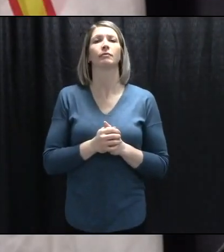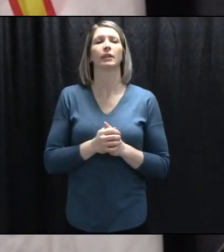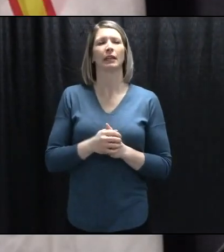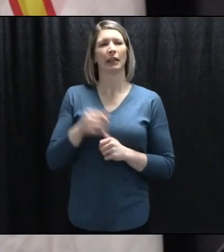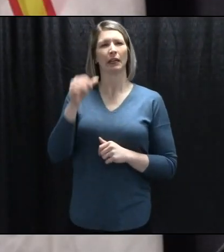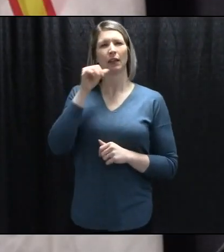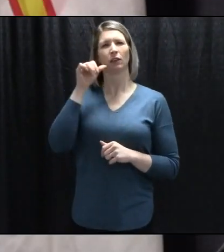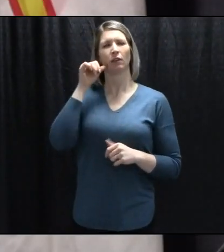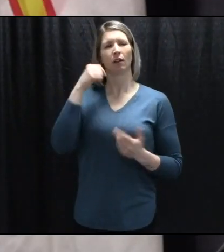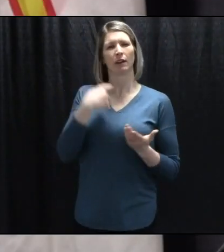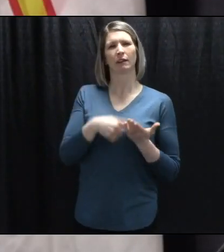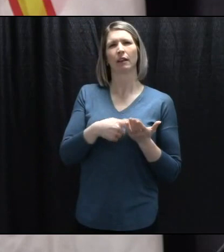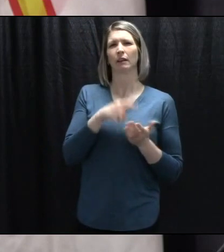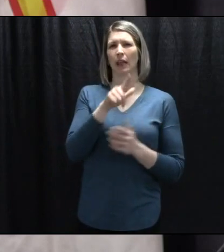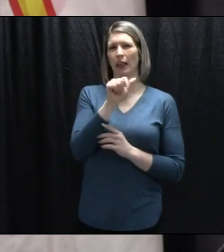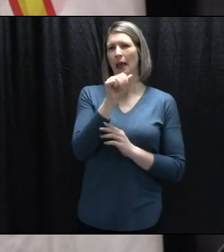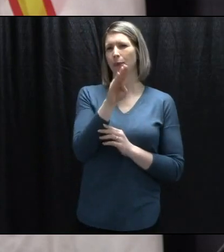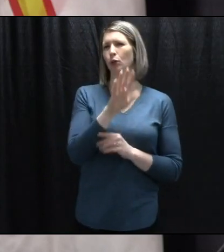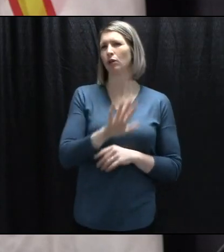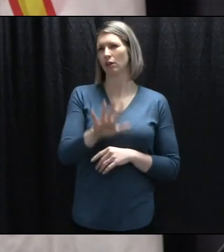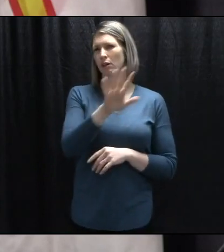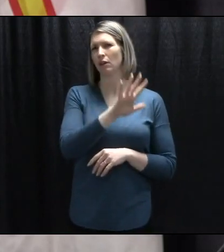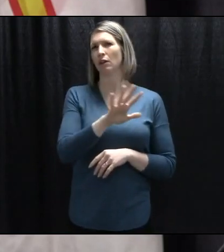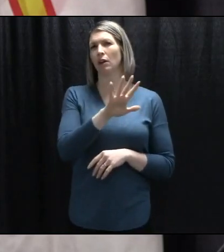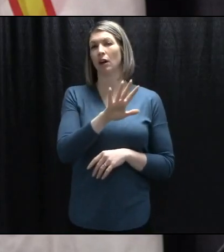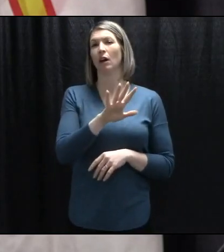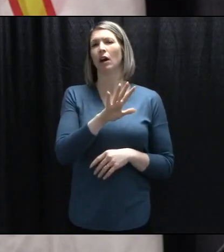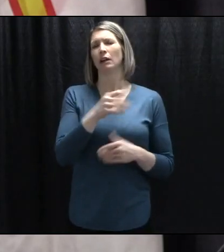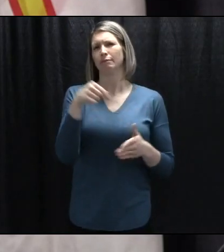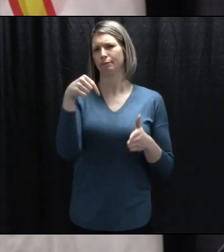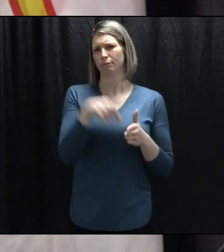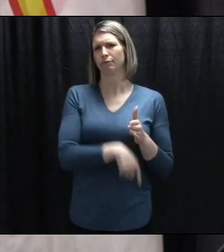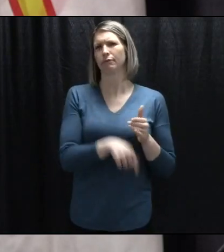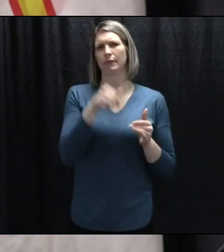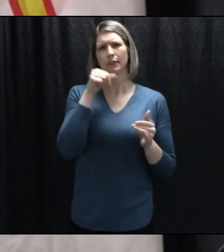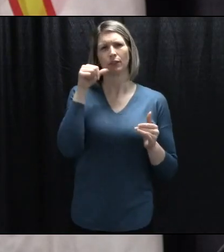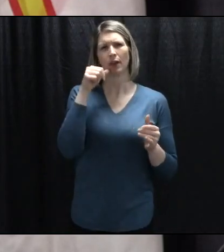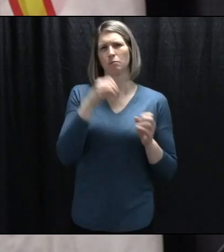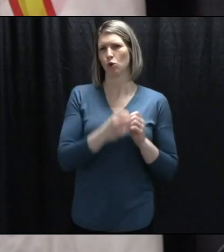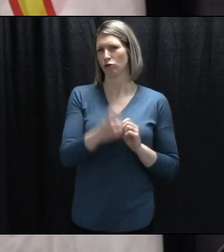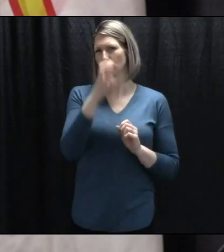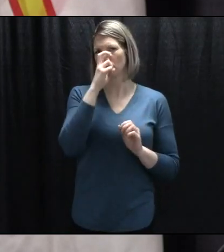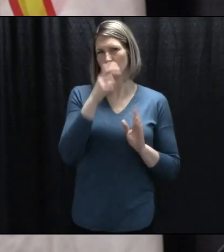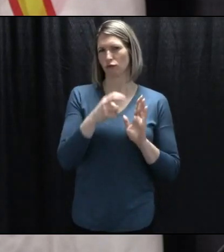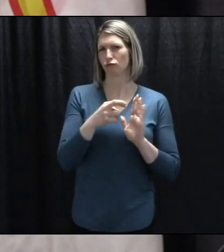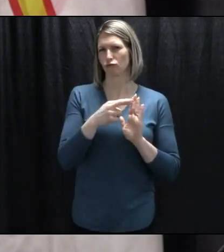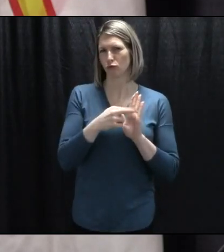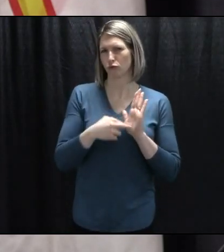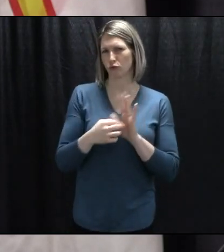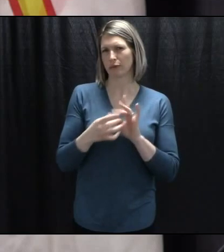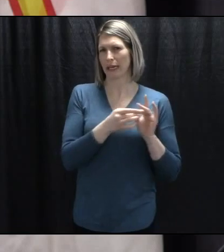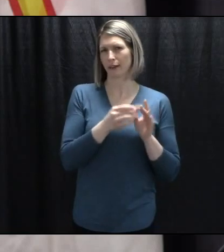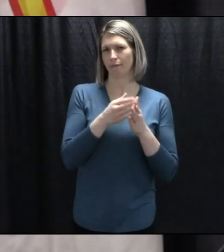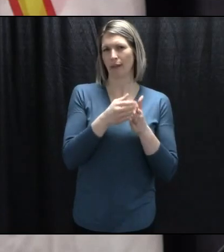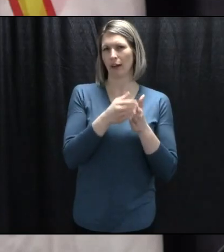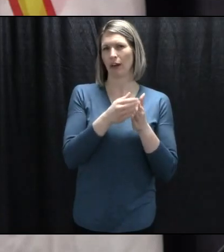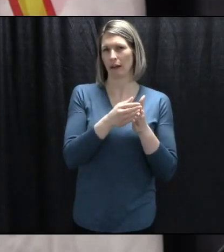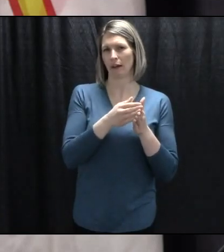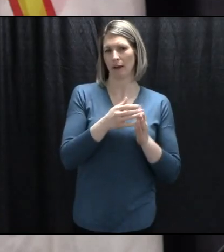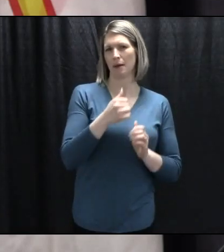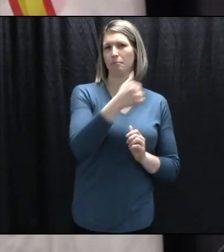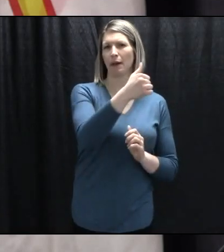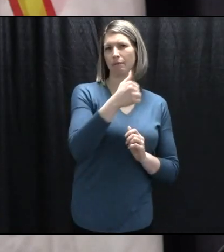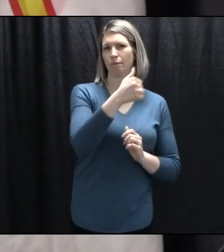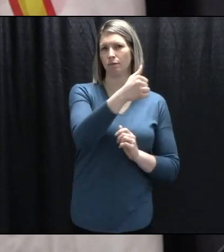region yesterday, is we have the ferry system right now that have very stringent rules. They've decreased the number of passengers